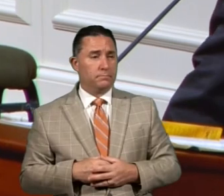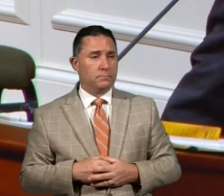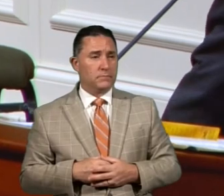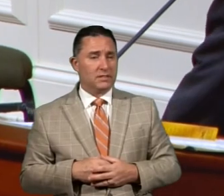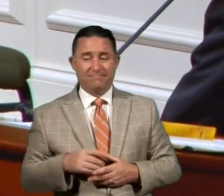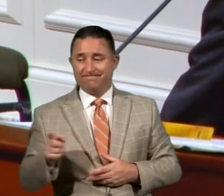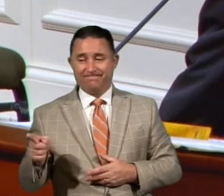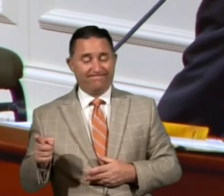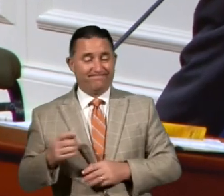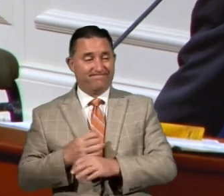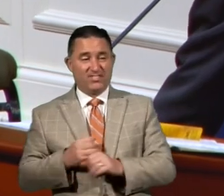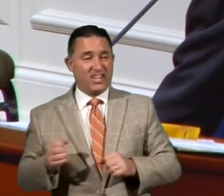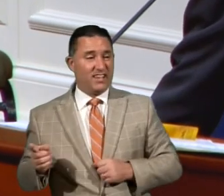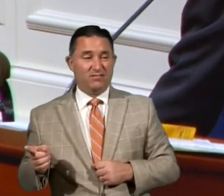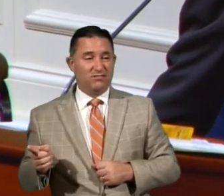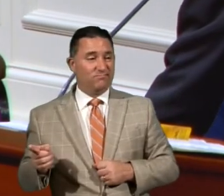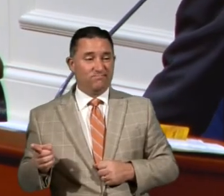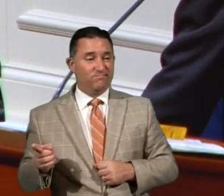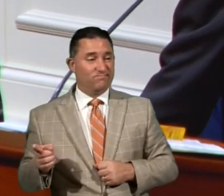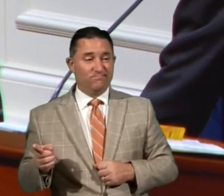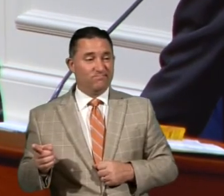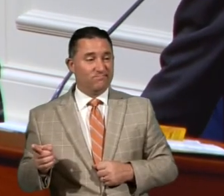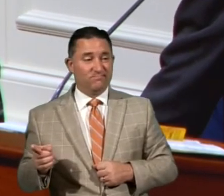and did not know Christ.